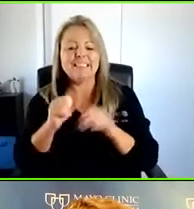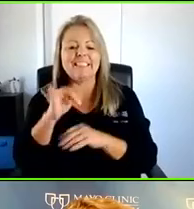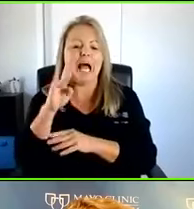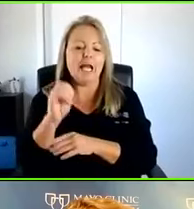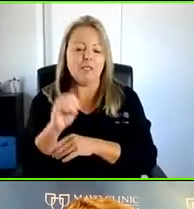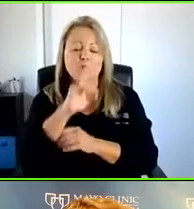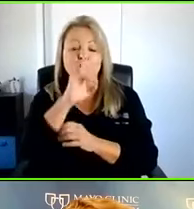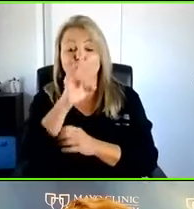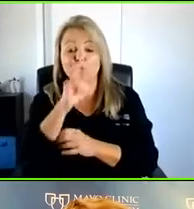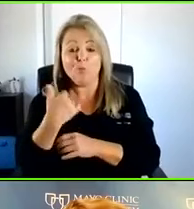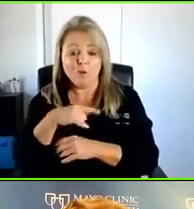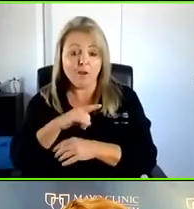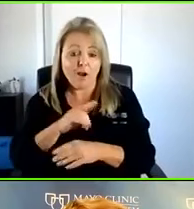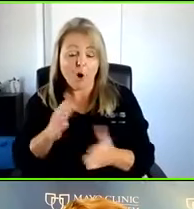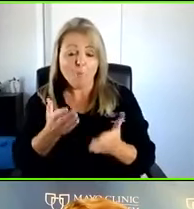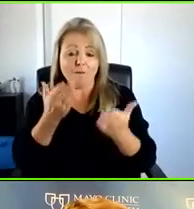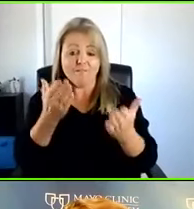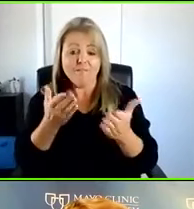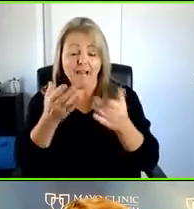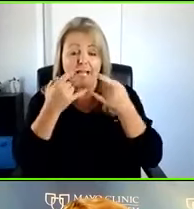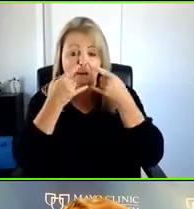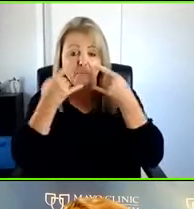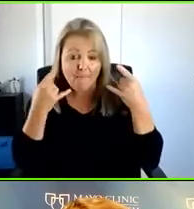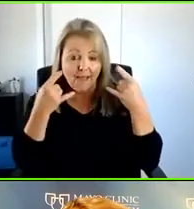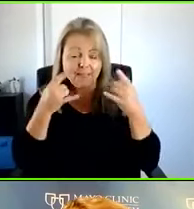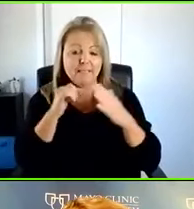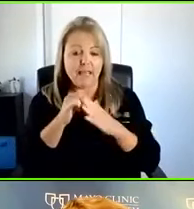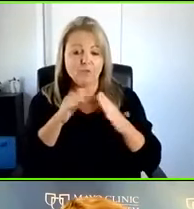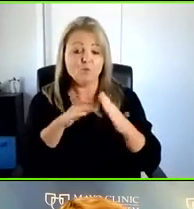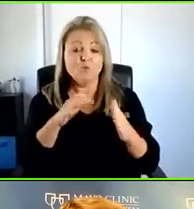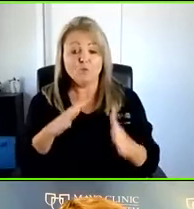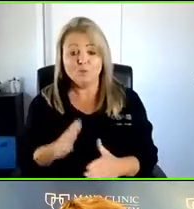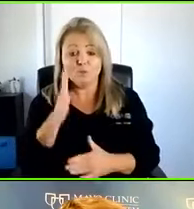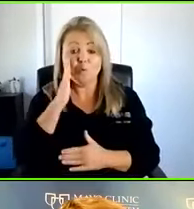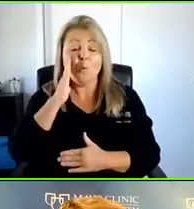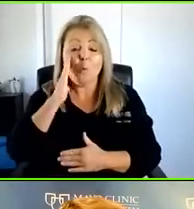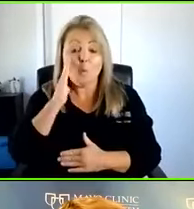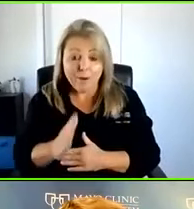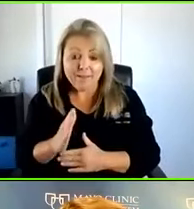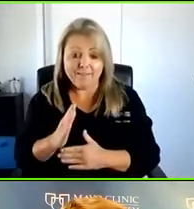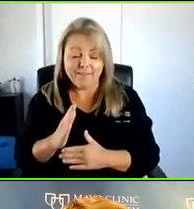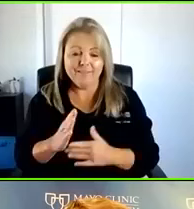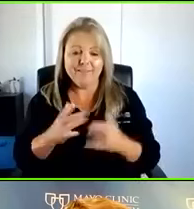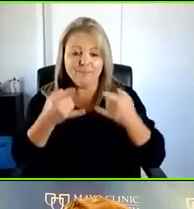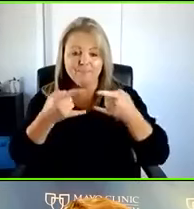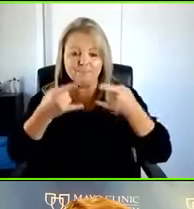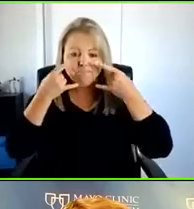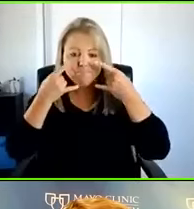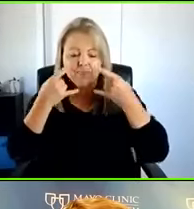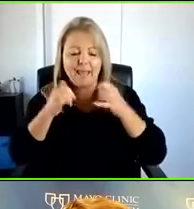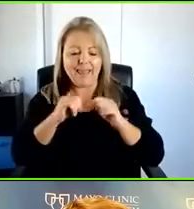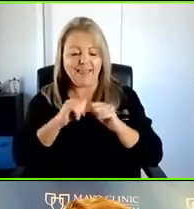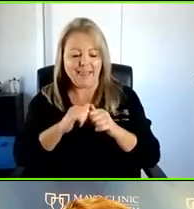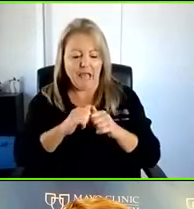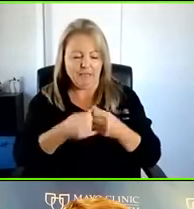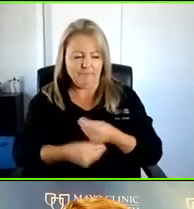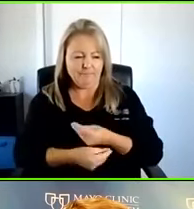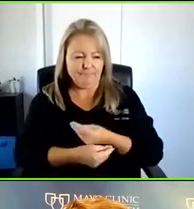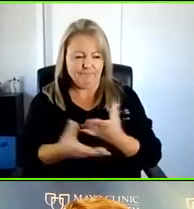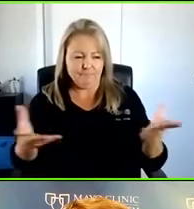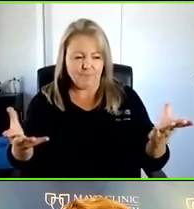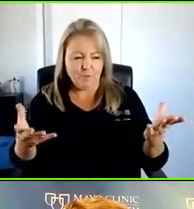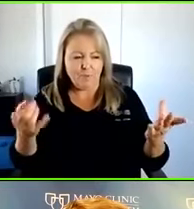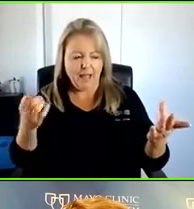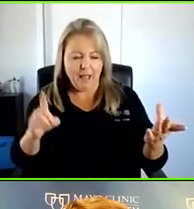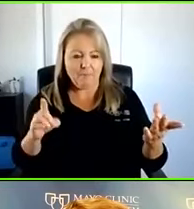are providing masks that students will wear. And that distribution will occur in